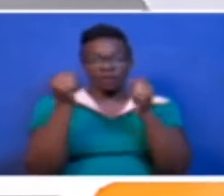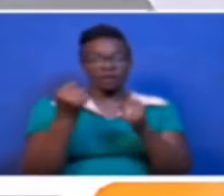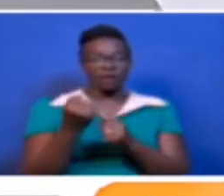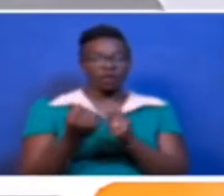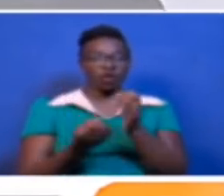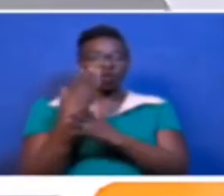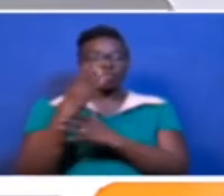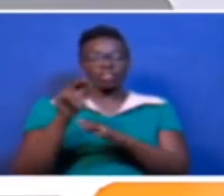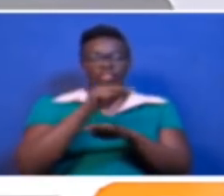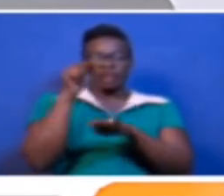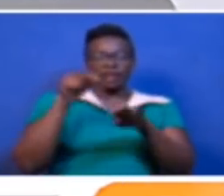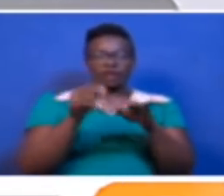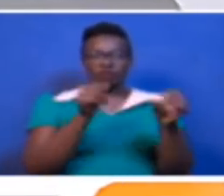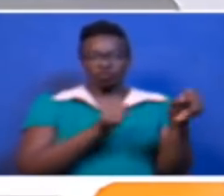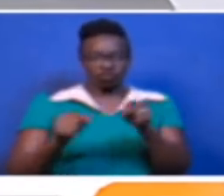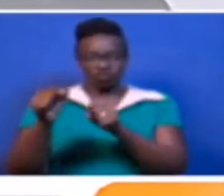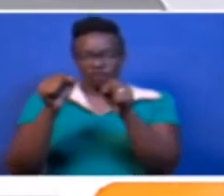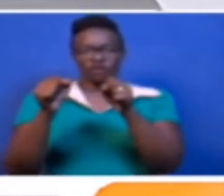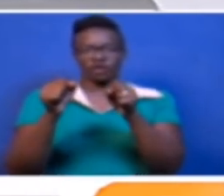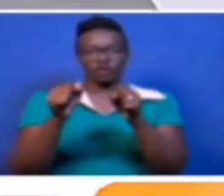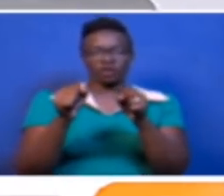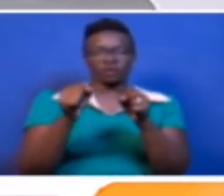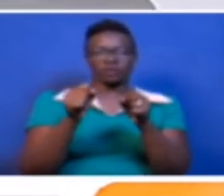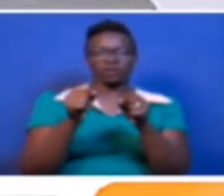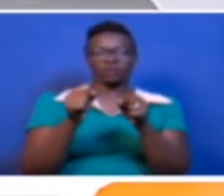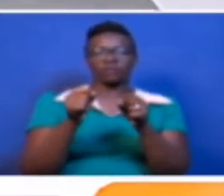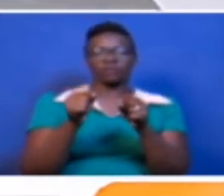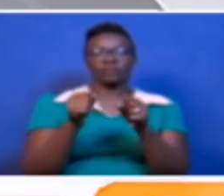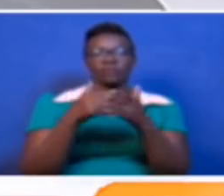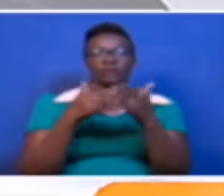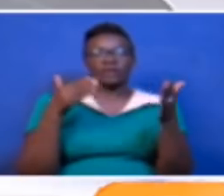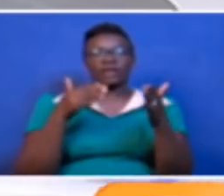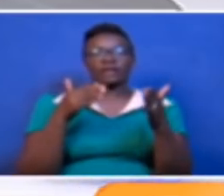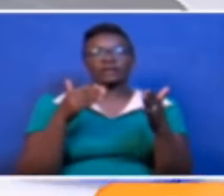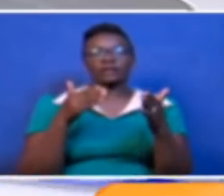strategy on counter-violent extremism,